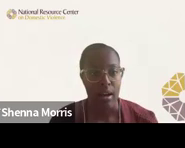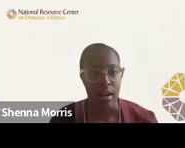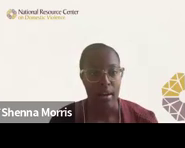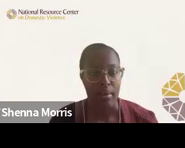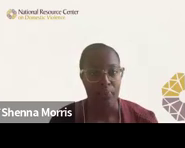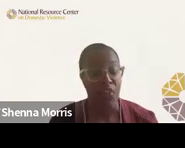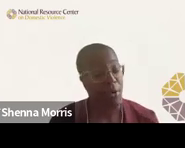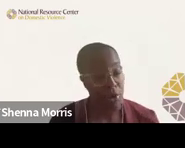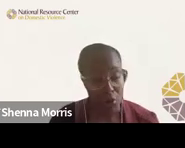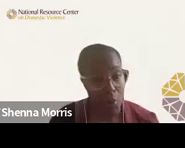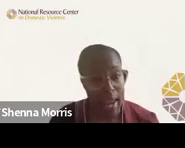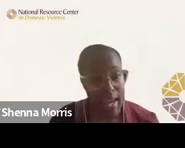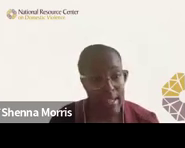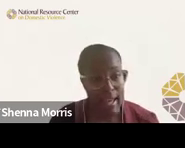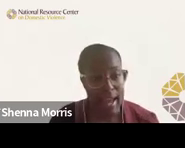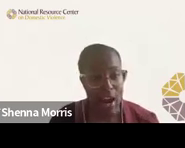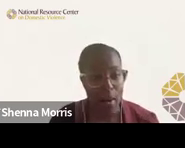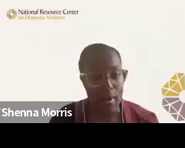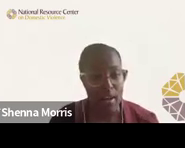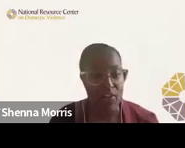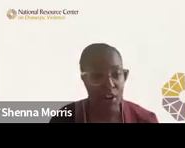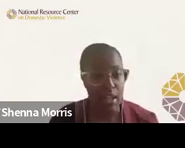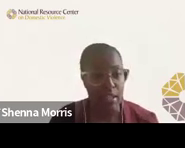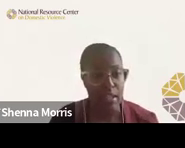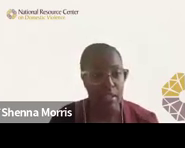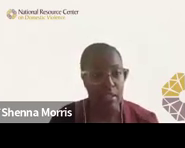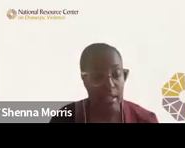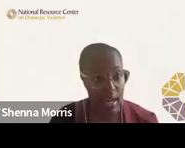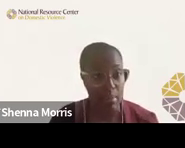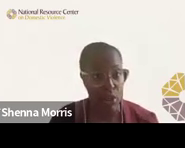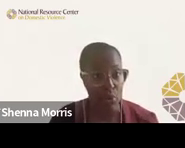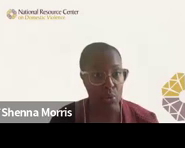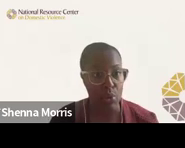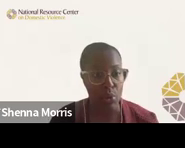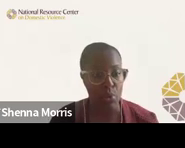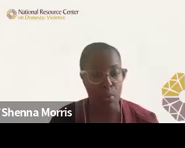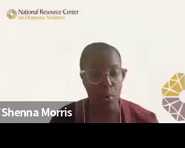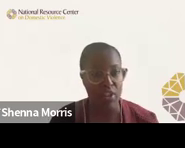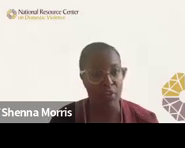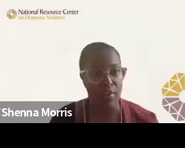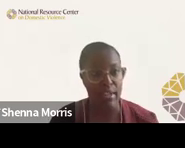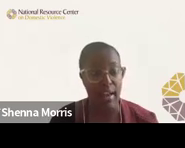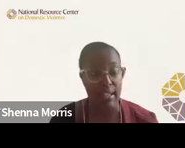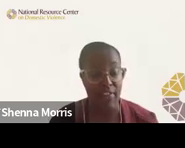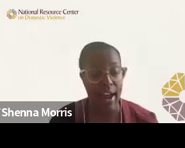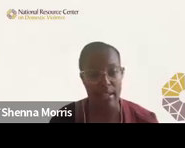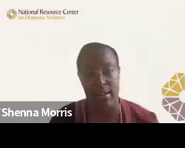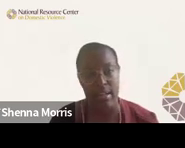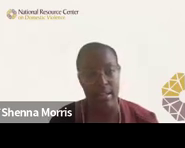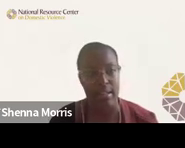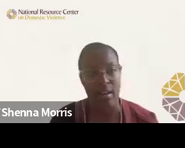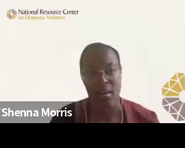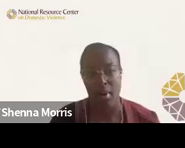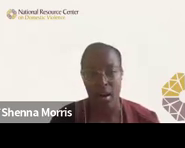the familiar ways that ARP funds can be used to support survivors' safe